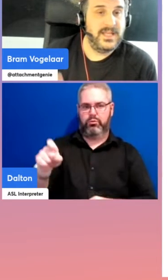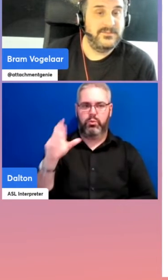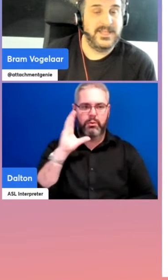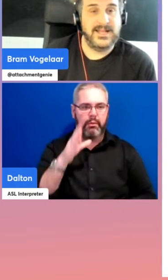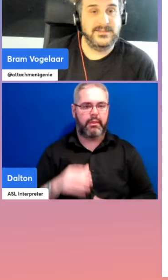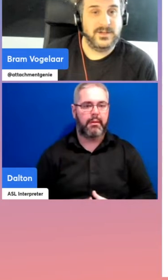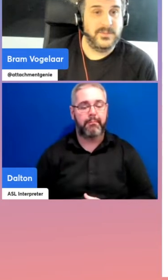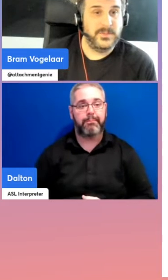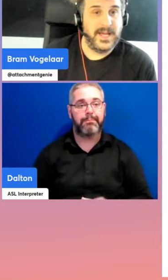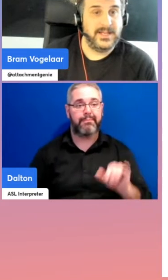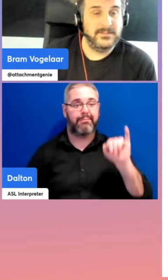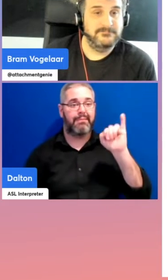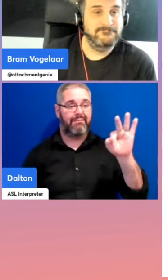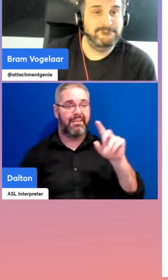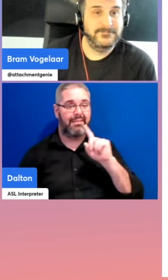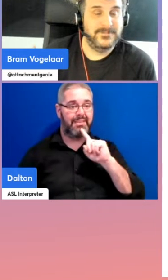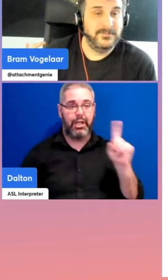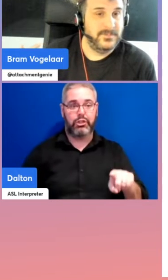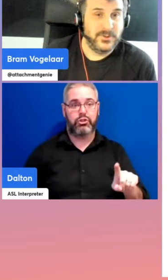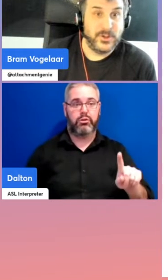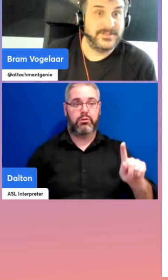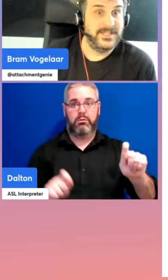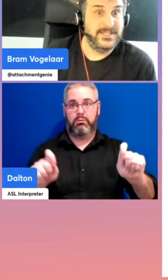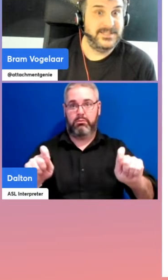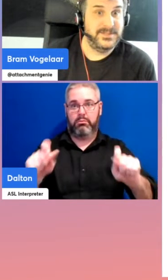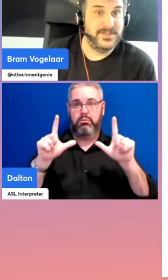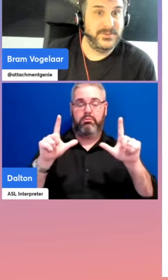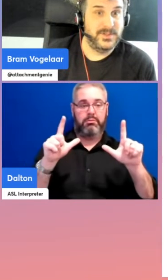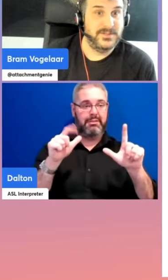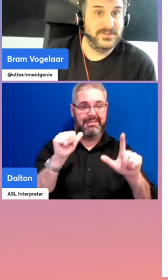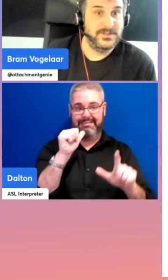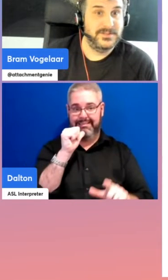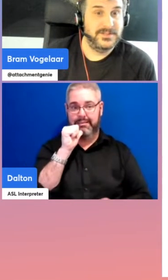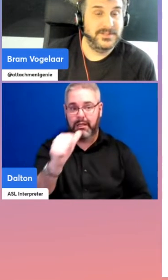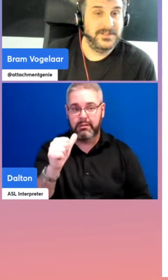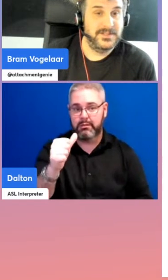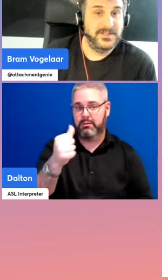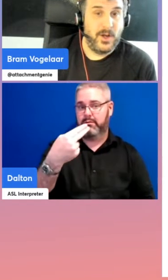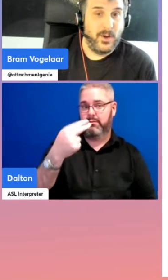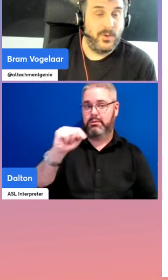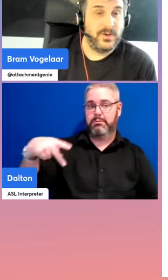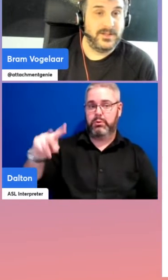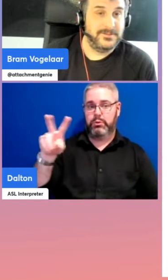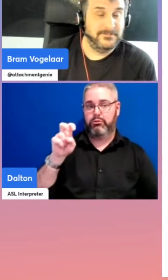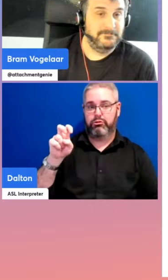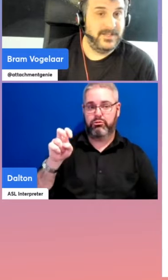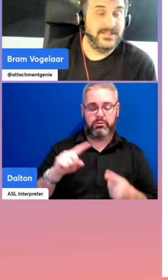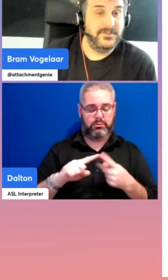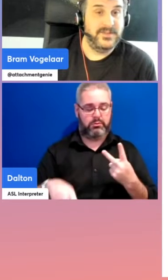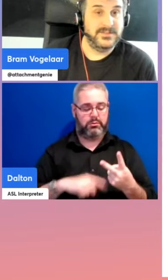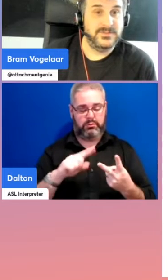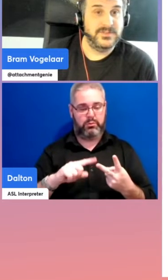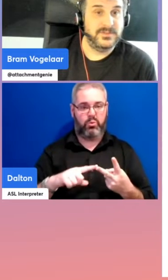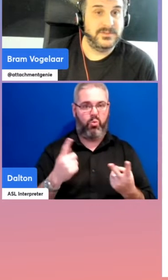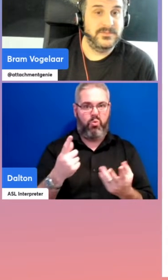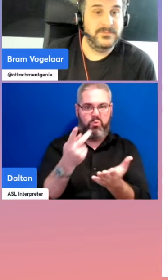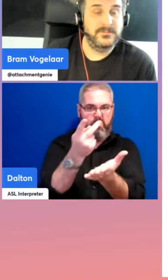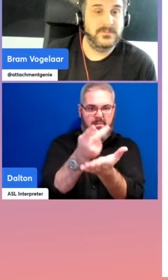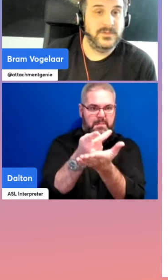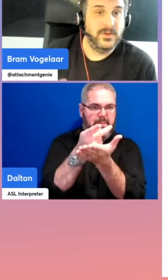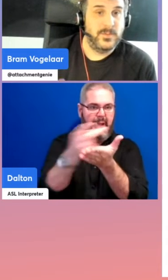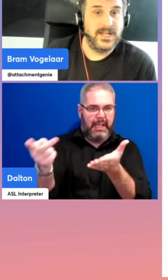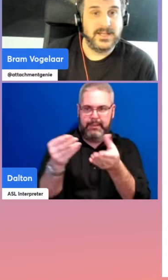So if the answer comes back not HTTP 200, or it basically fails to